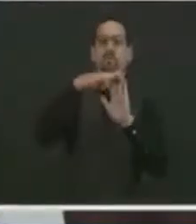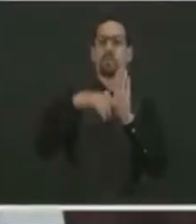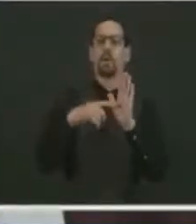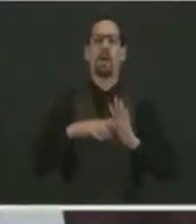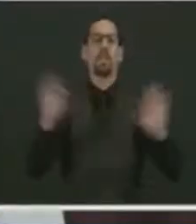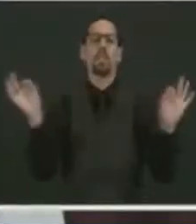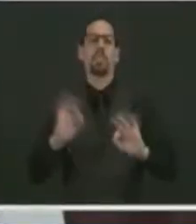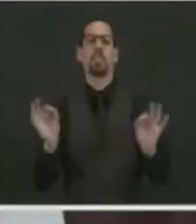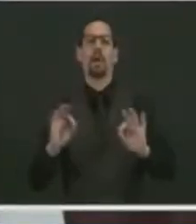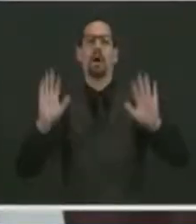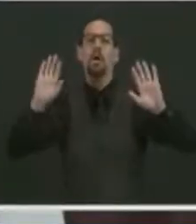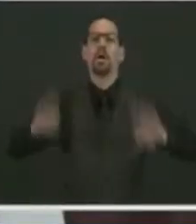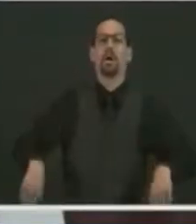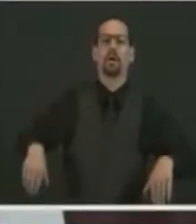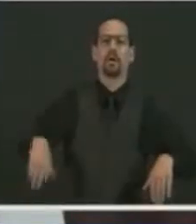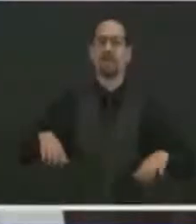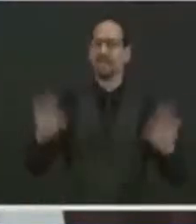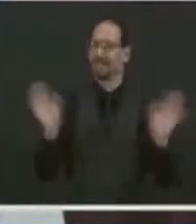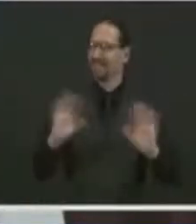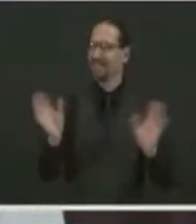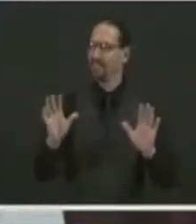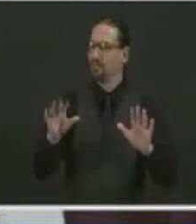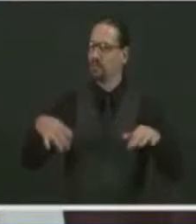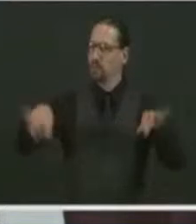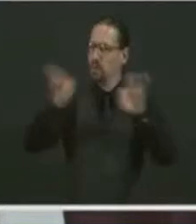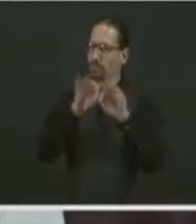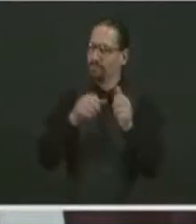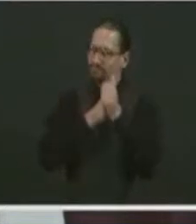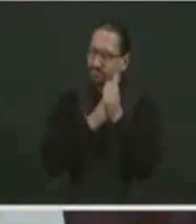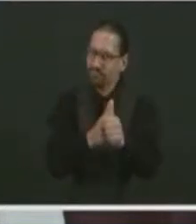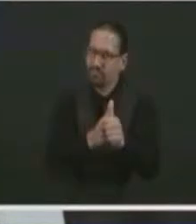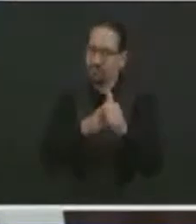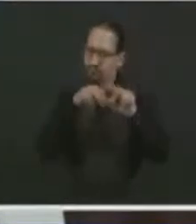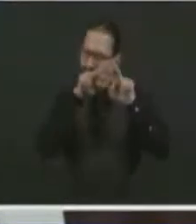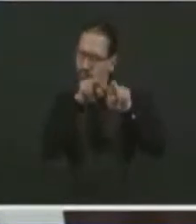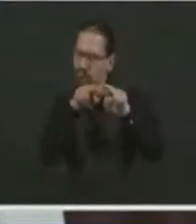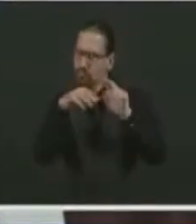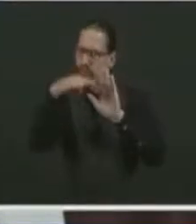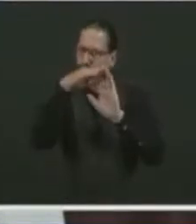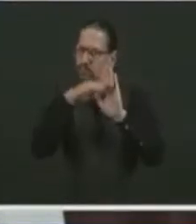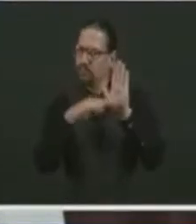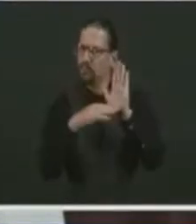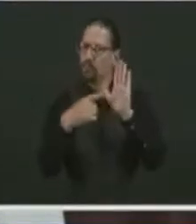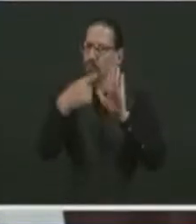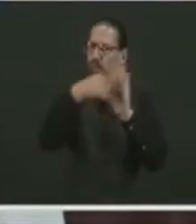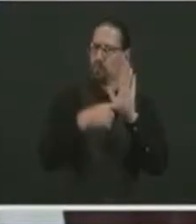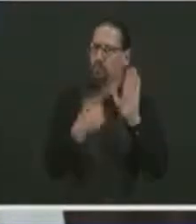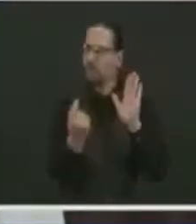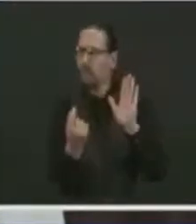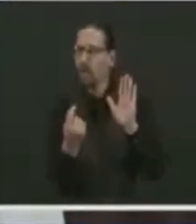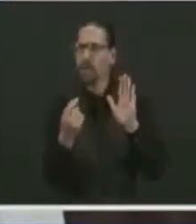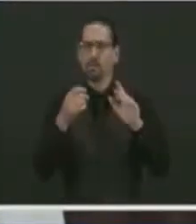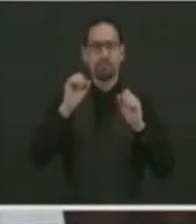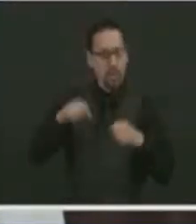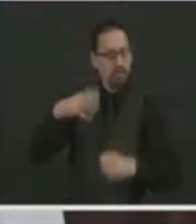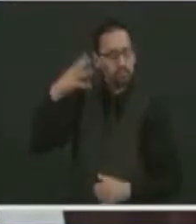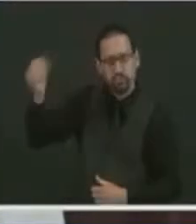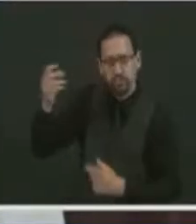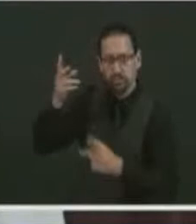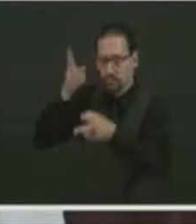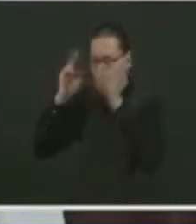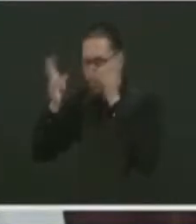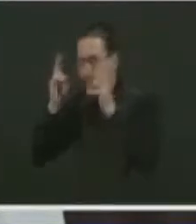go shopping again, start to go back to work, get our hair cut, go out to dinner. Therefore, it is more important than